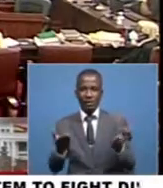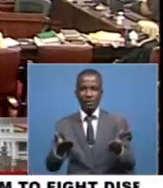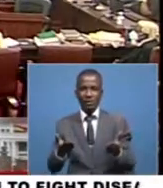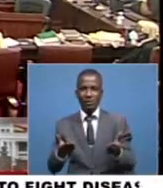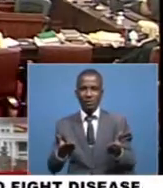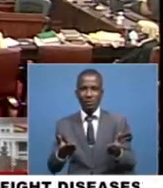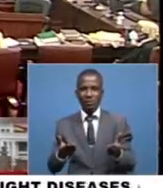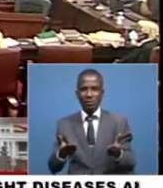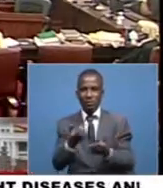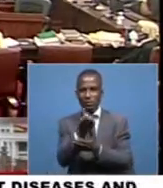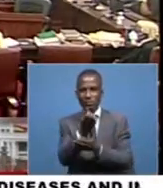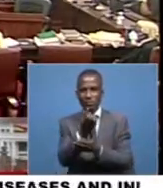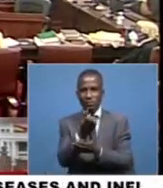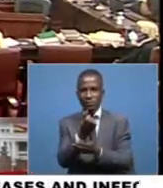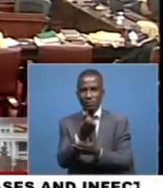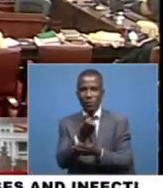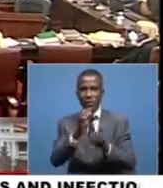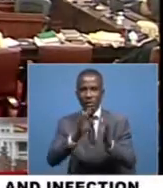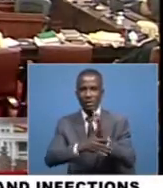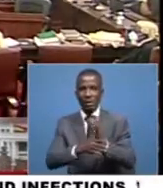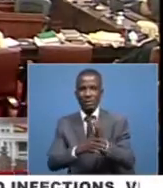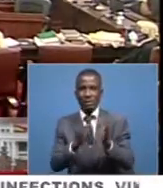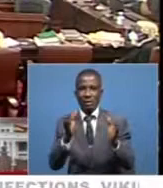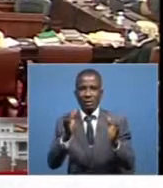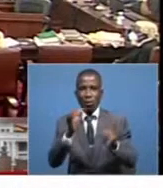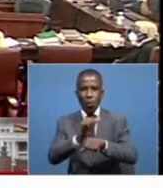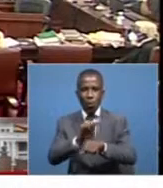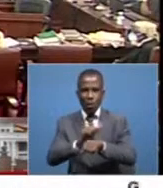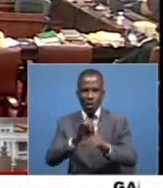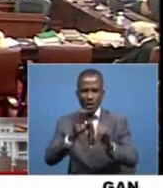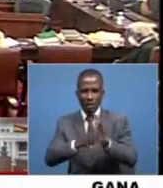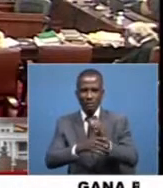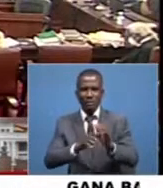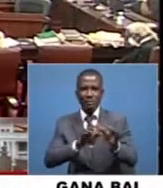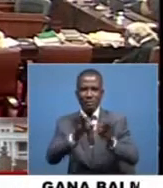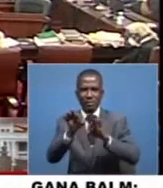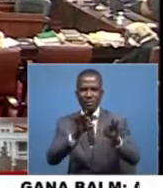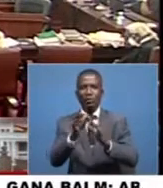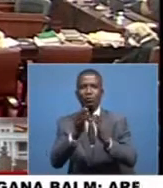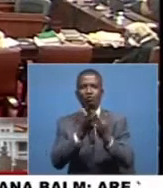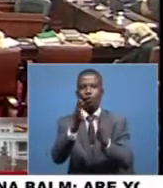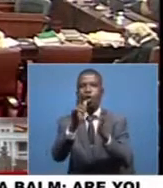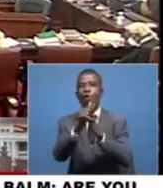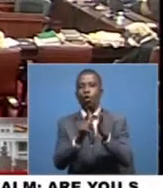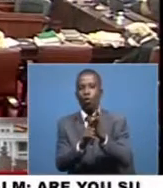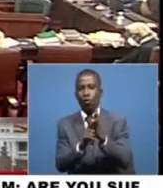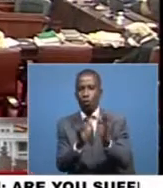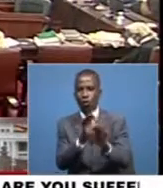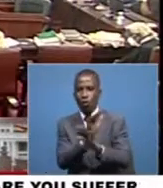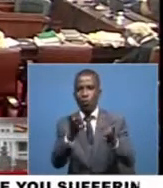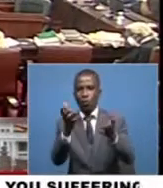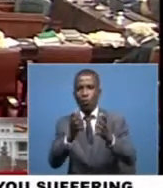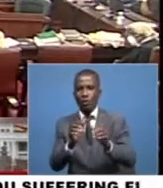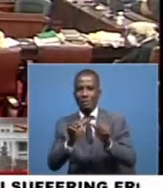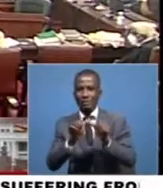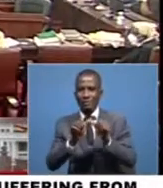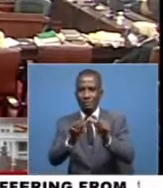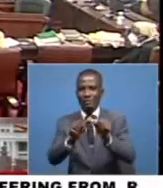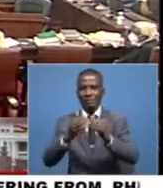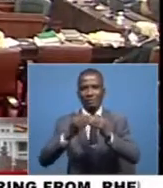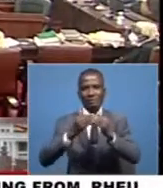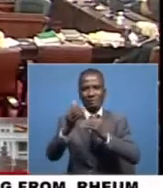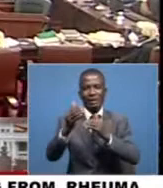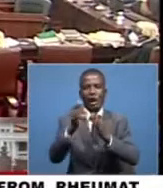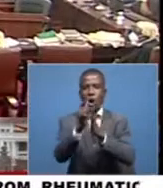this election petition is a limited jurisdiction clearly circumscribed by law. We do not intend to extend our mandate beyond what the law